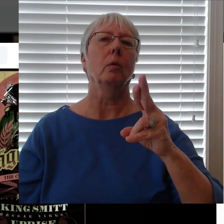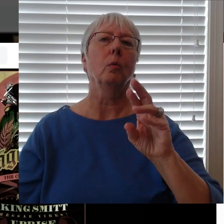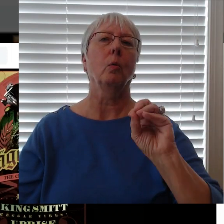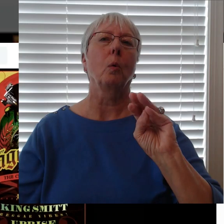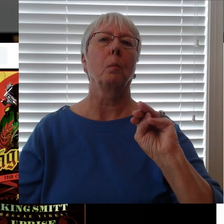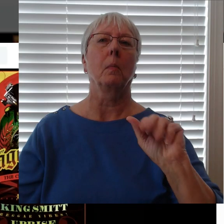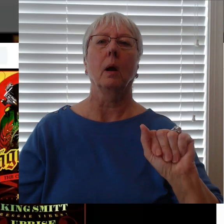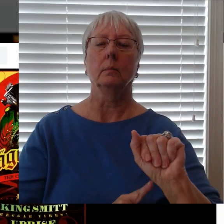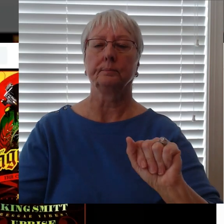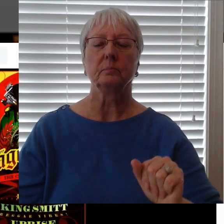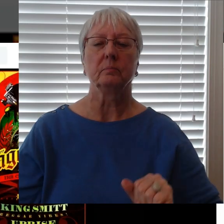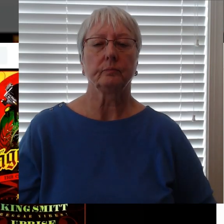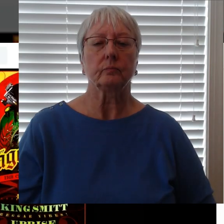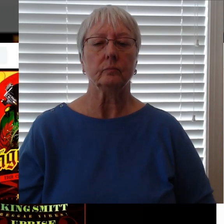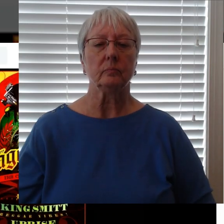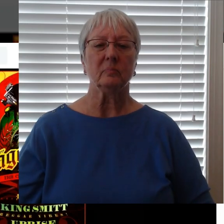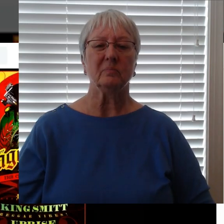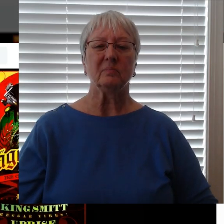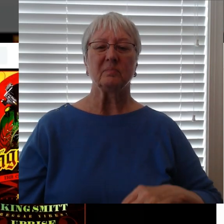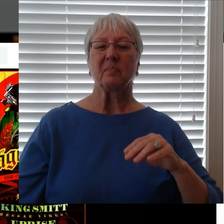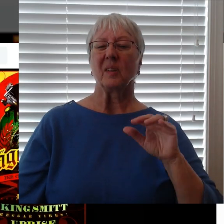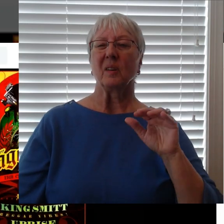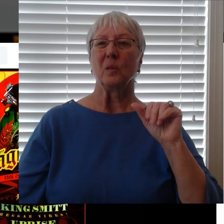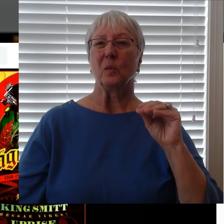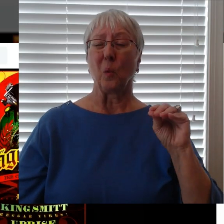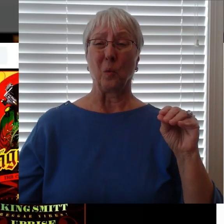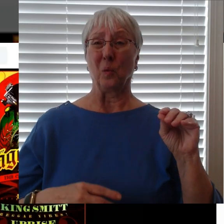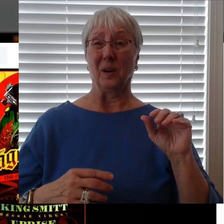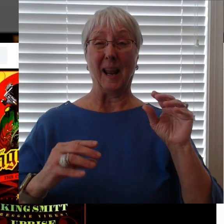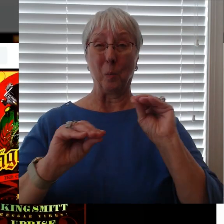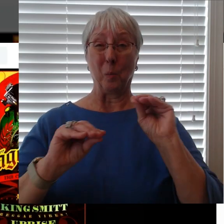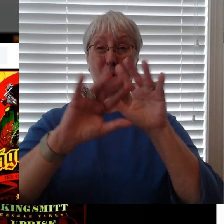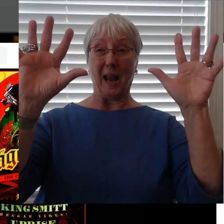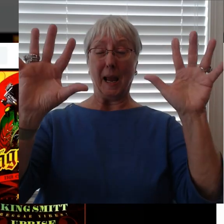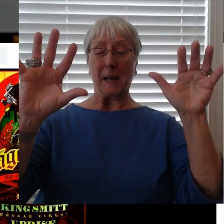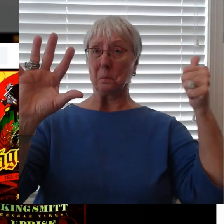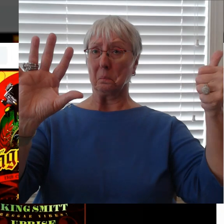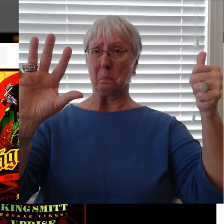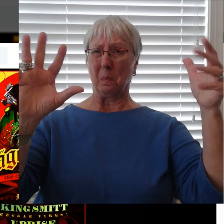If a color is lacking in vibrancy, it's considered neutral.